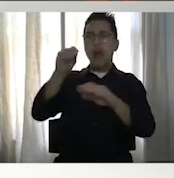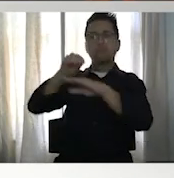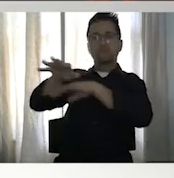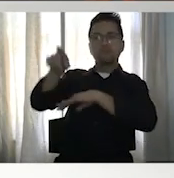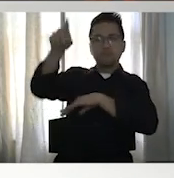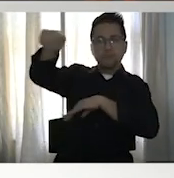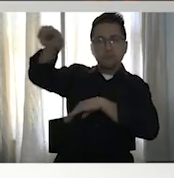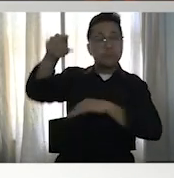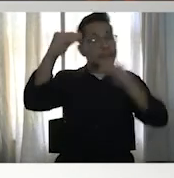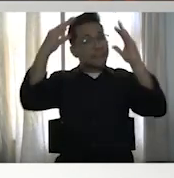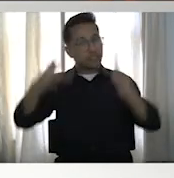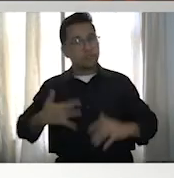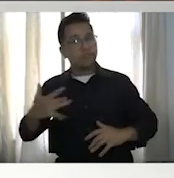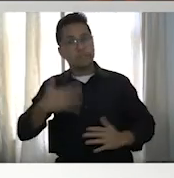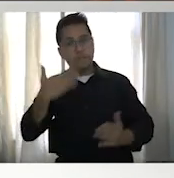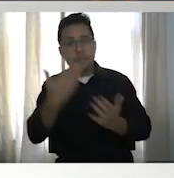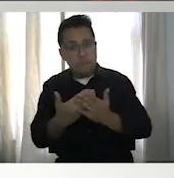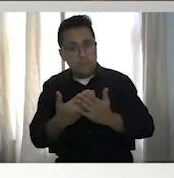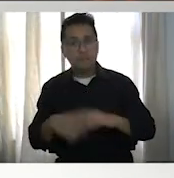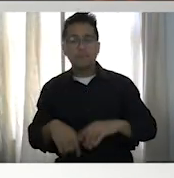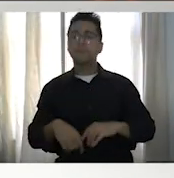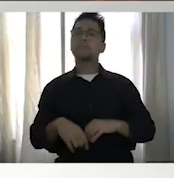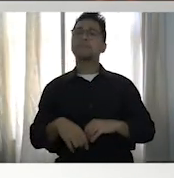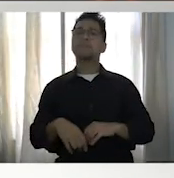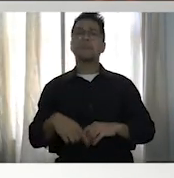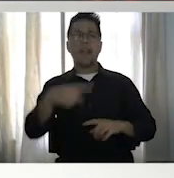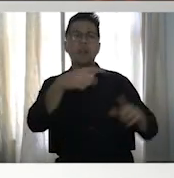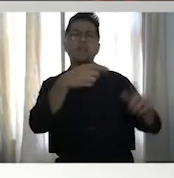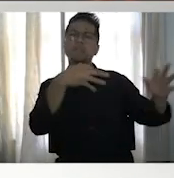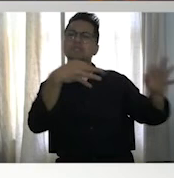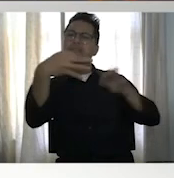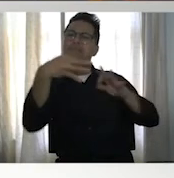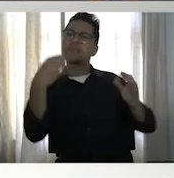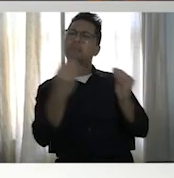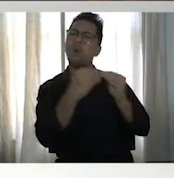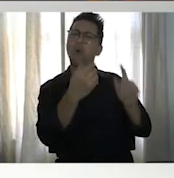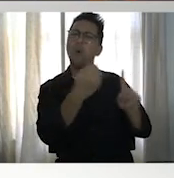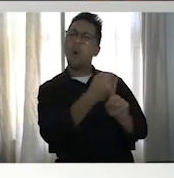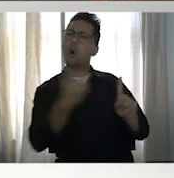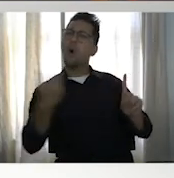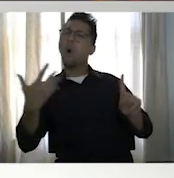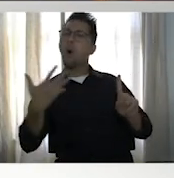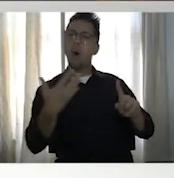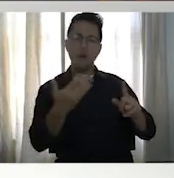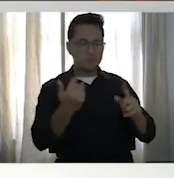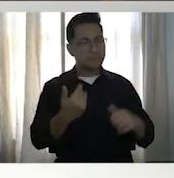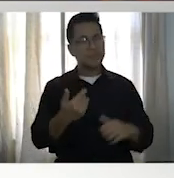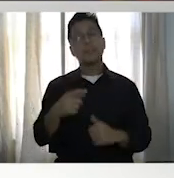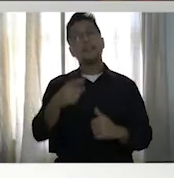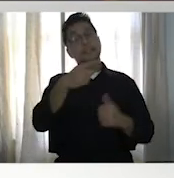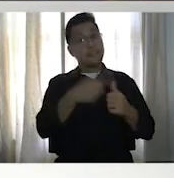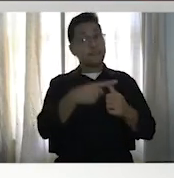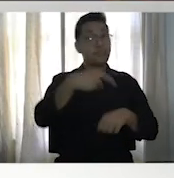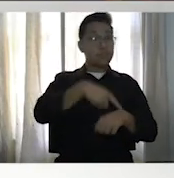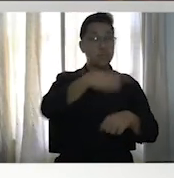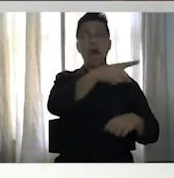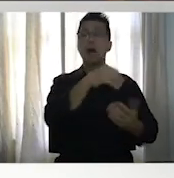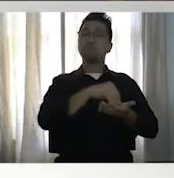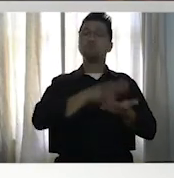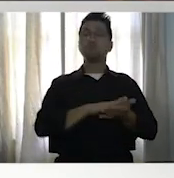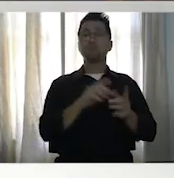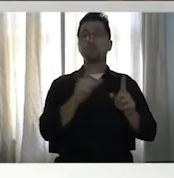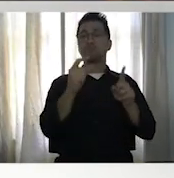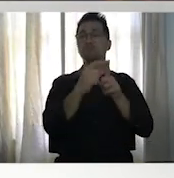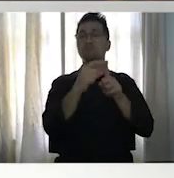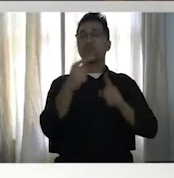teacher felt good. Oftentimes I'll make the students describe more than good, but I figured we're going through this the first time. This is a good thing.